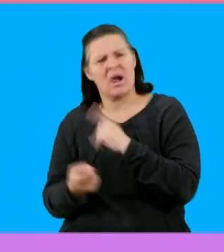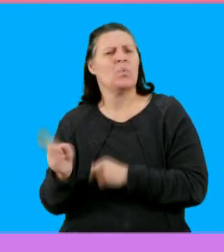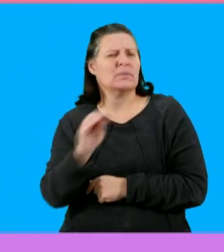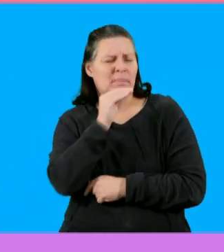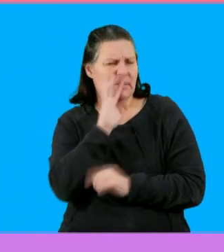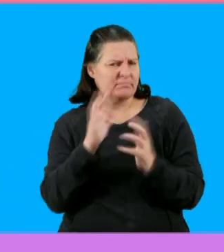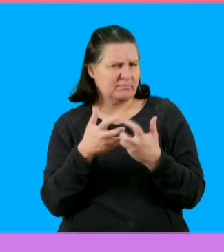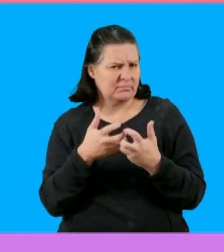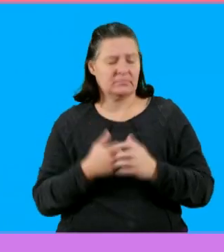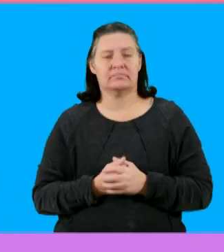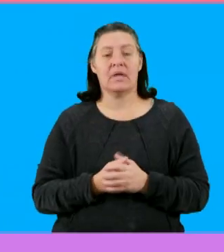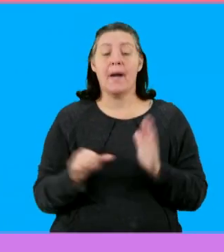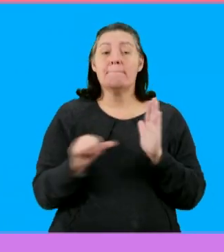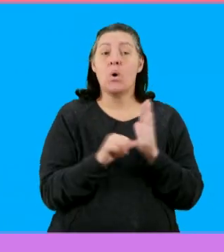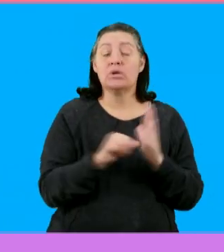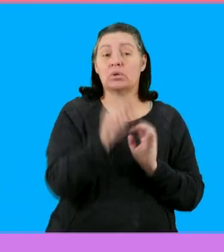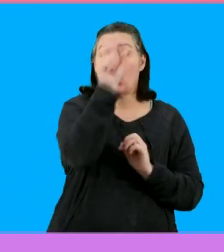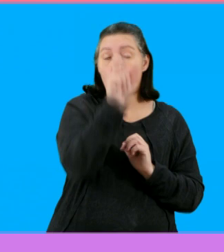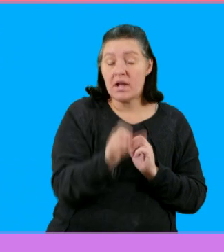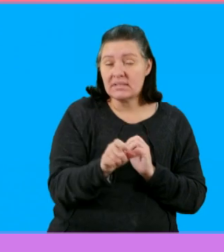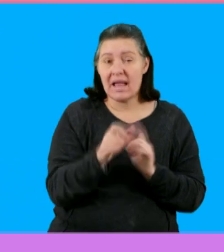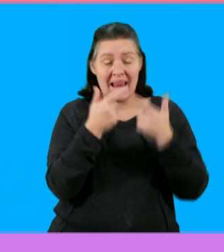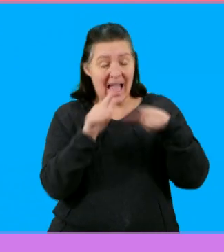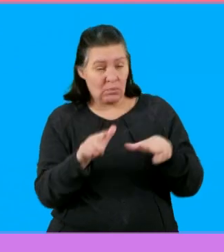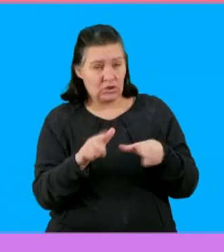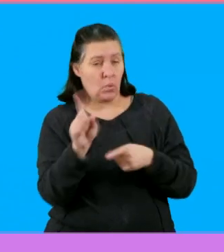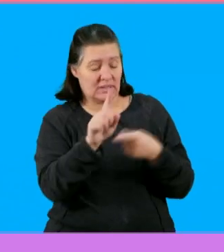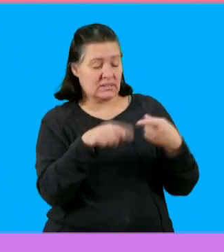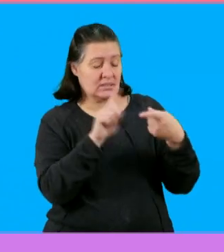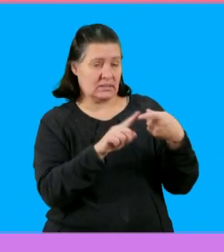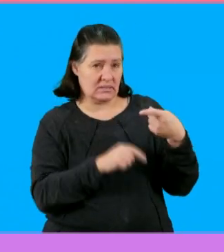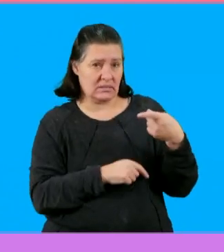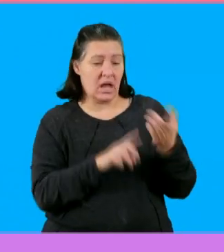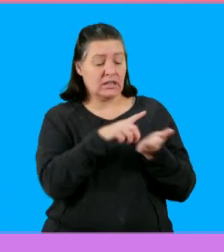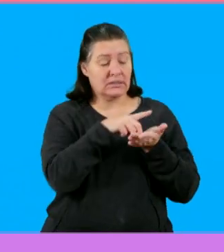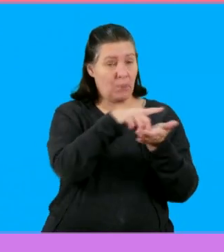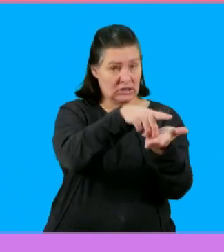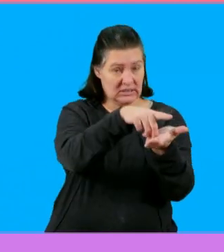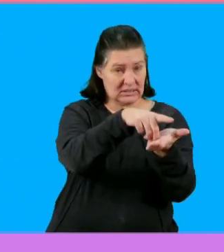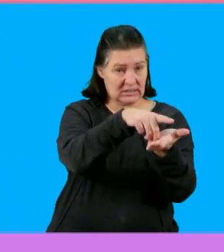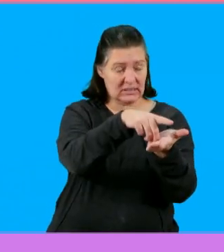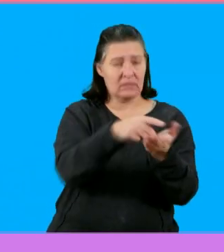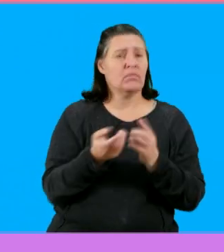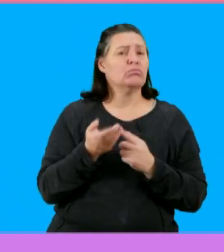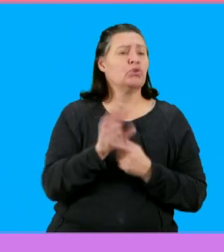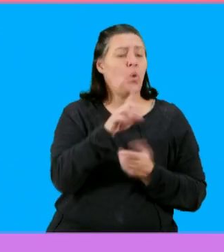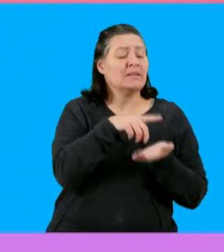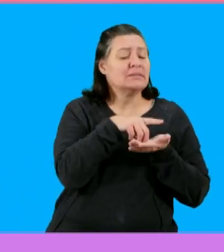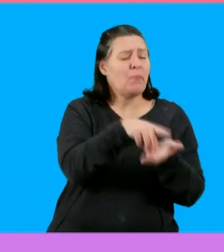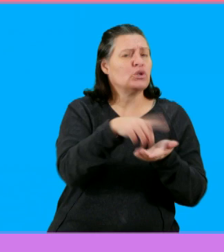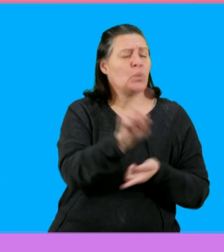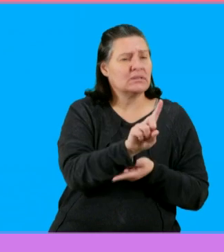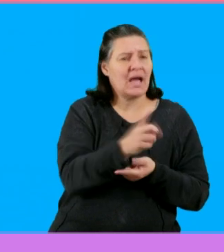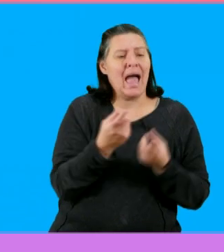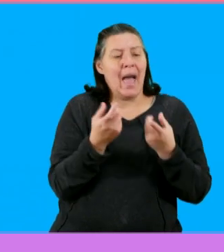well. The important words and language that we looked at was deposit first of all, and we indicated that a